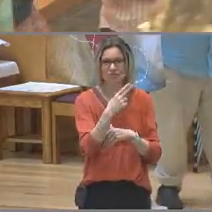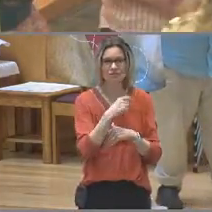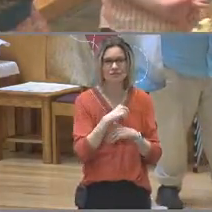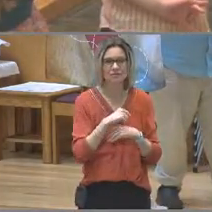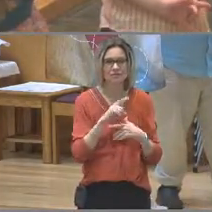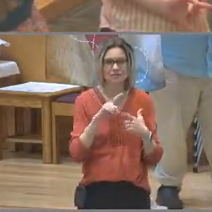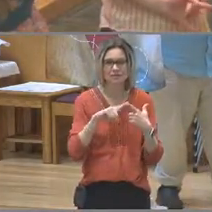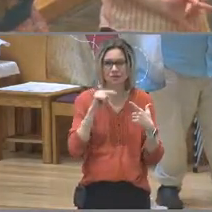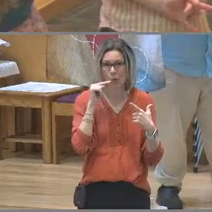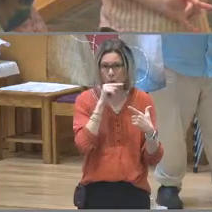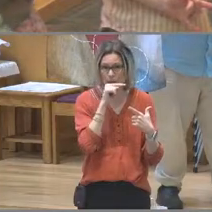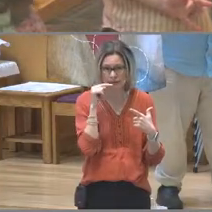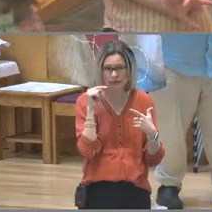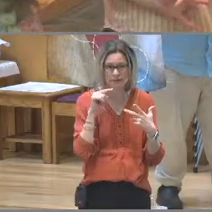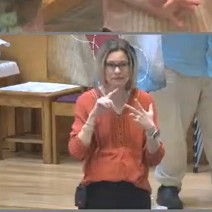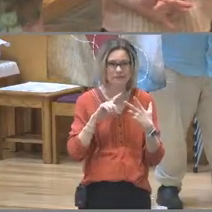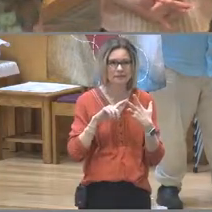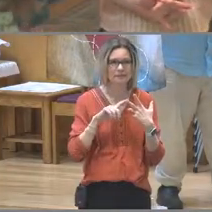Corn.